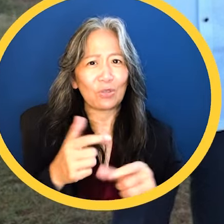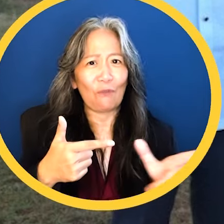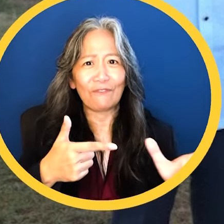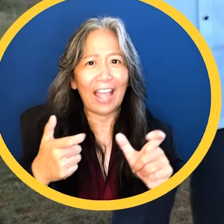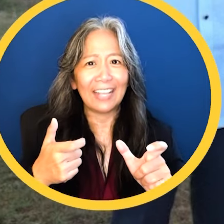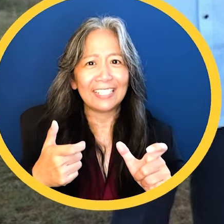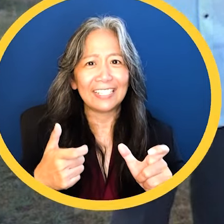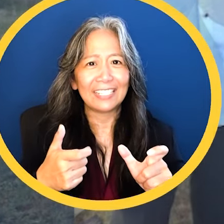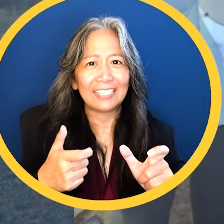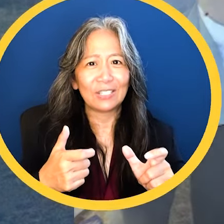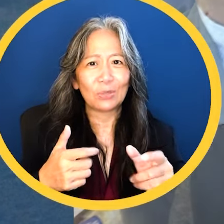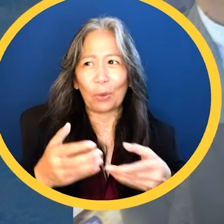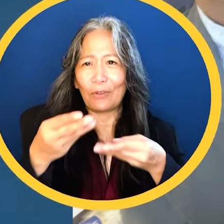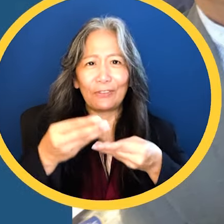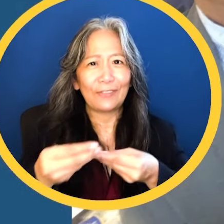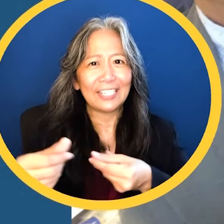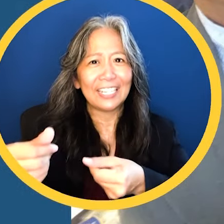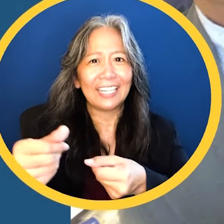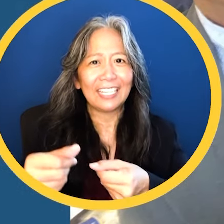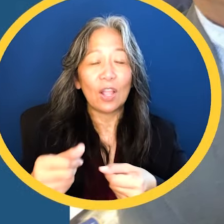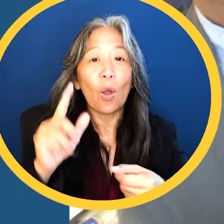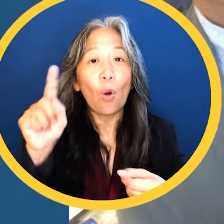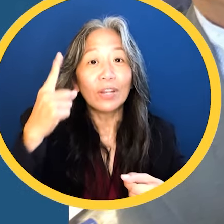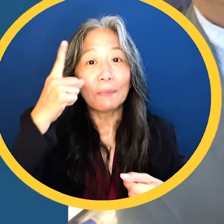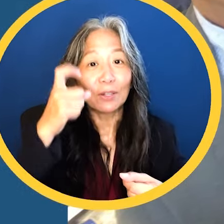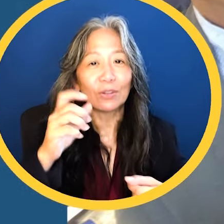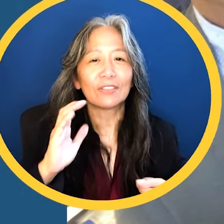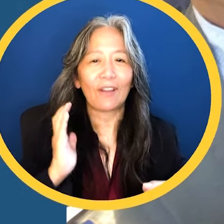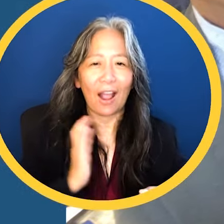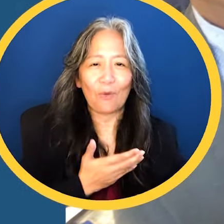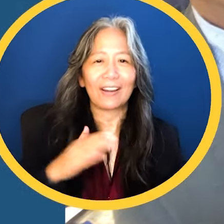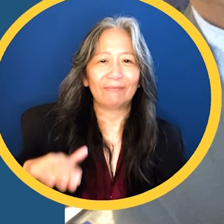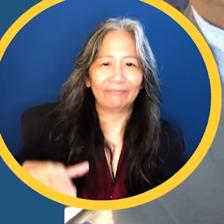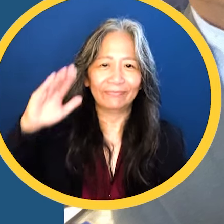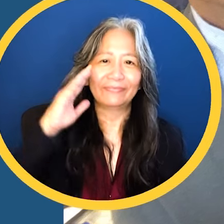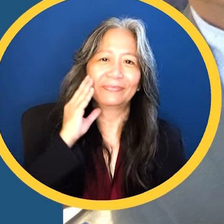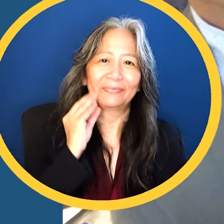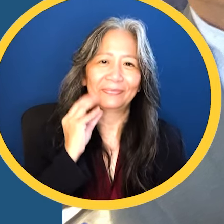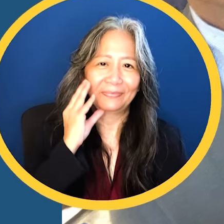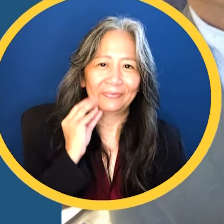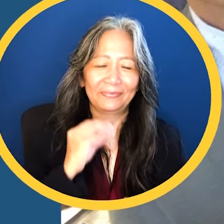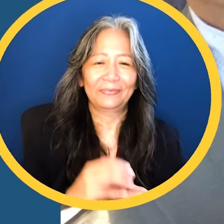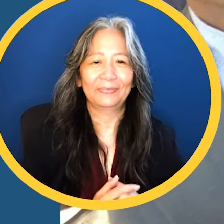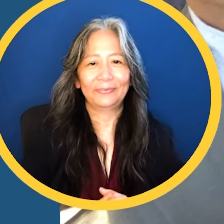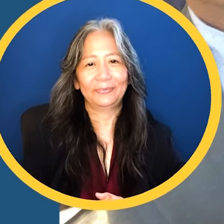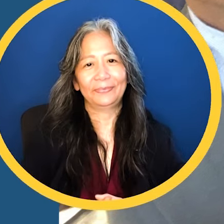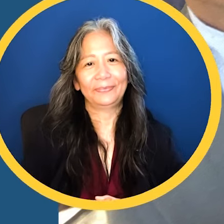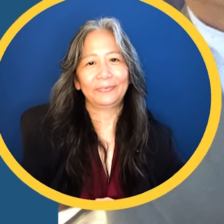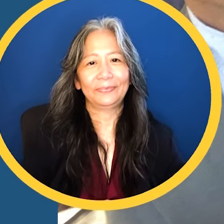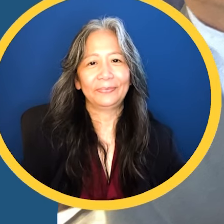something so fast and so efficiently? It's only because of our upbringing.